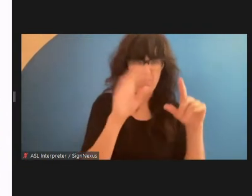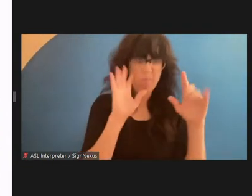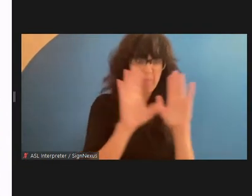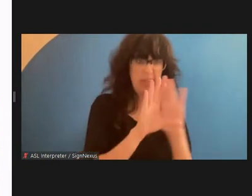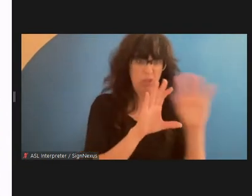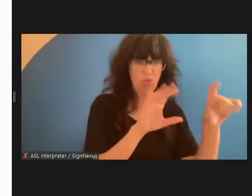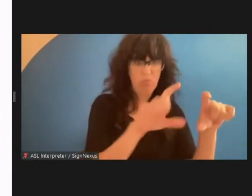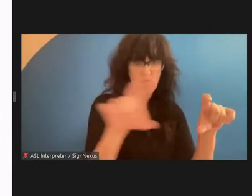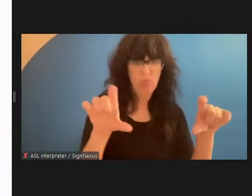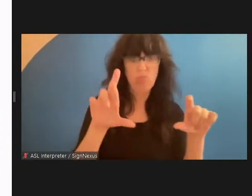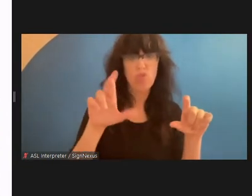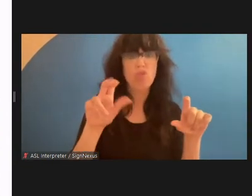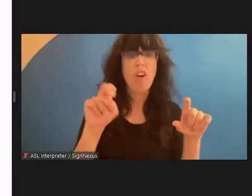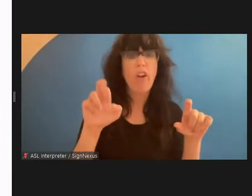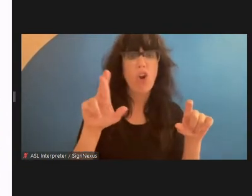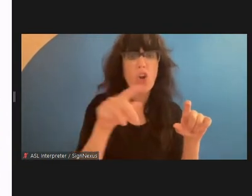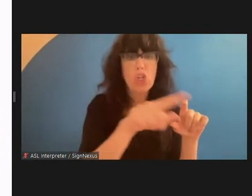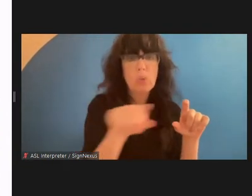here